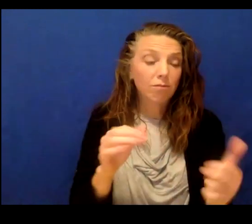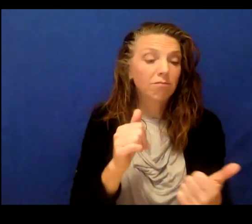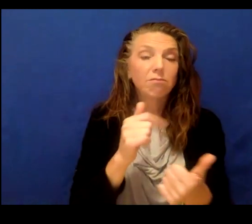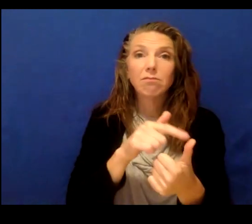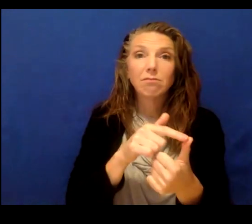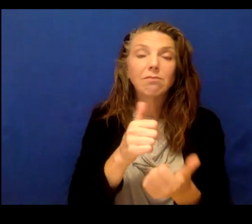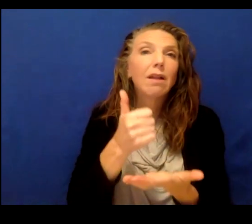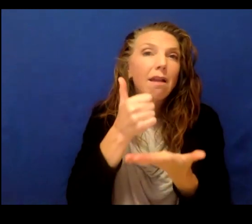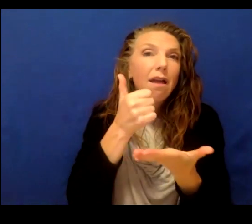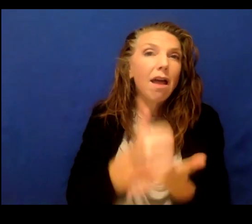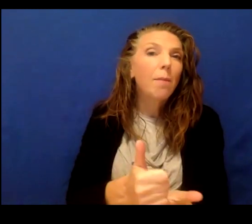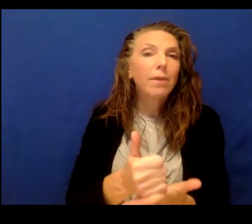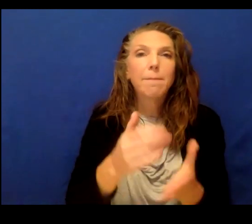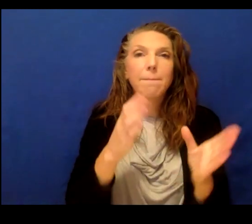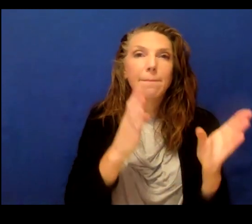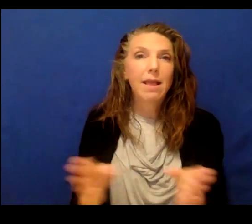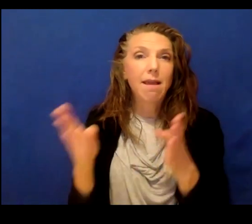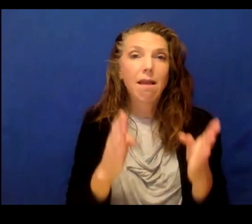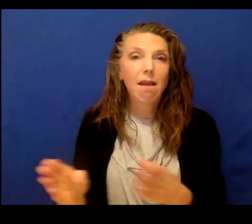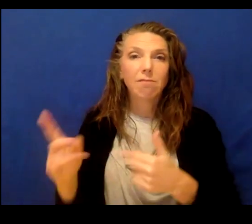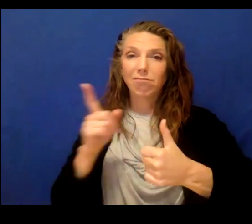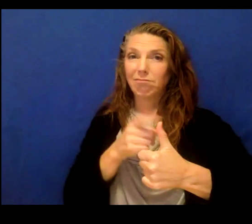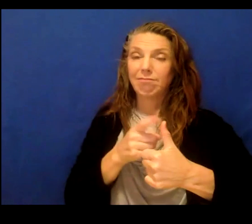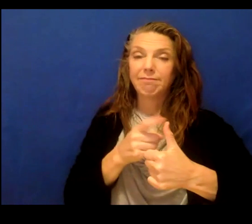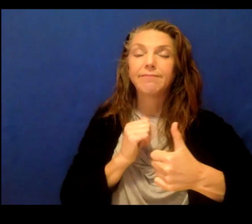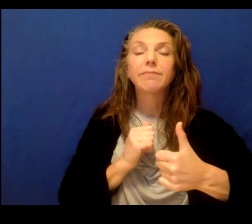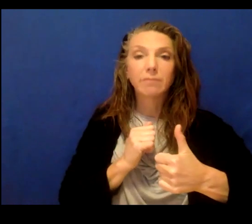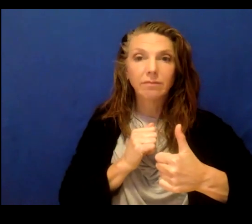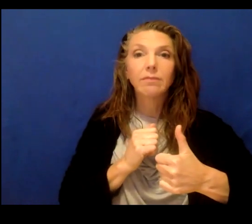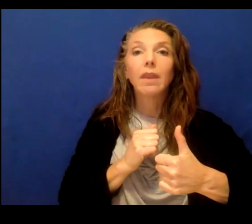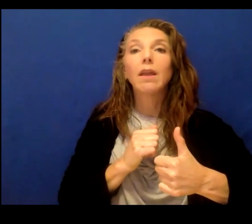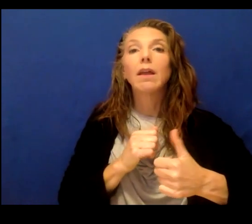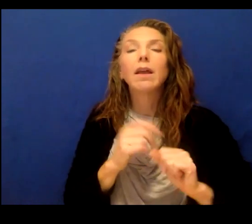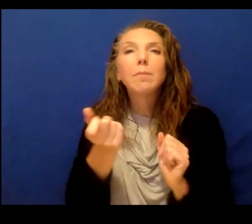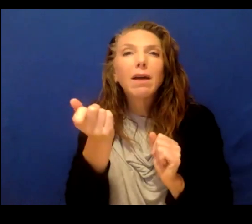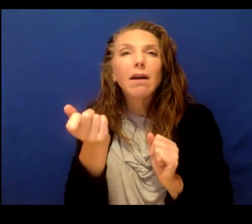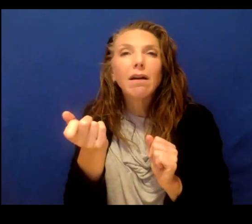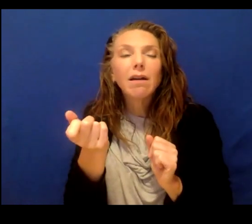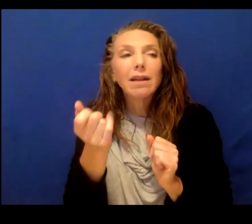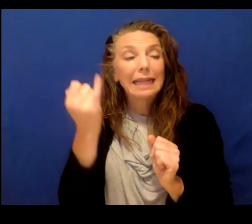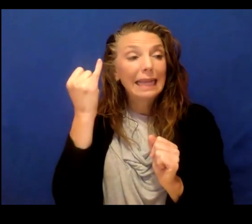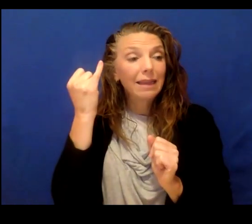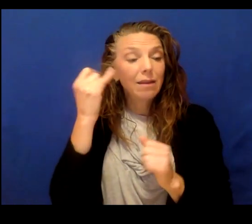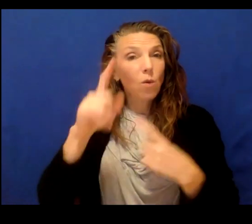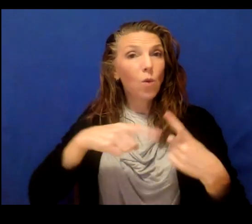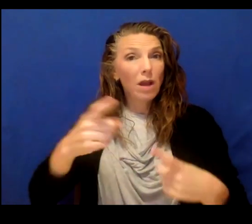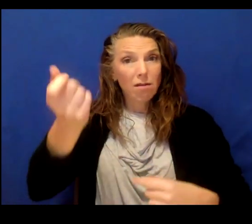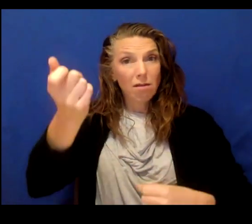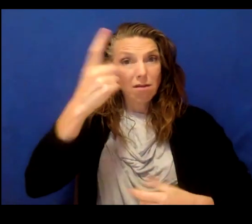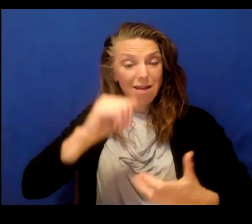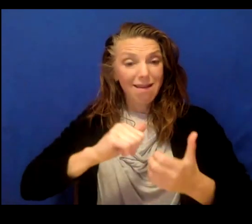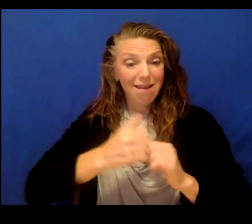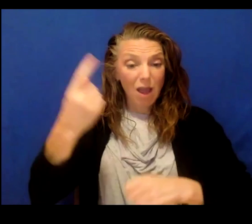I'll talk a little bit more about that in a few moments as well. But understanding how the day is organized